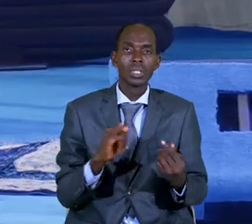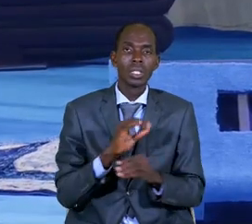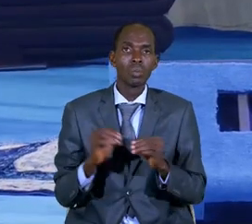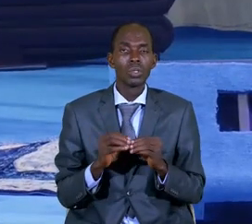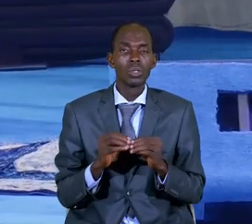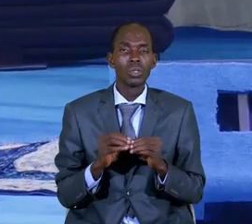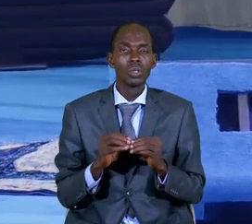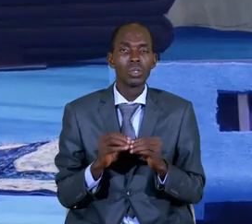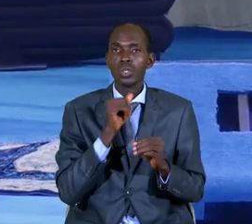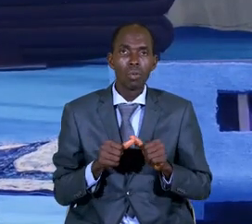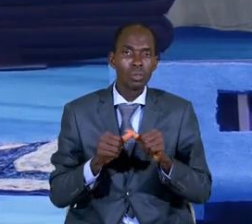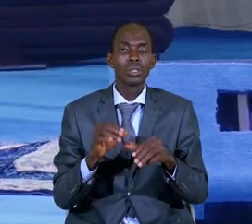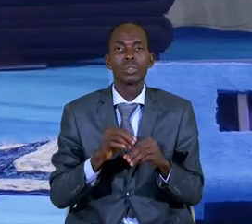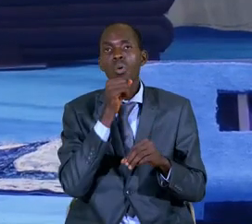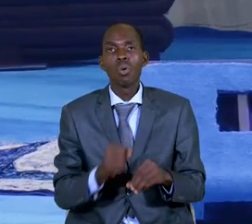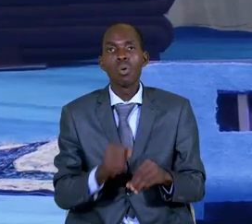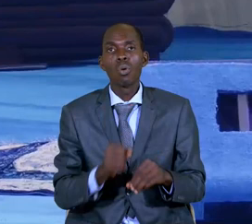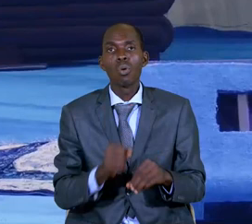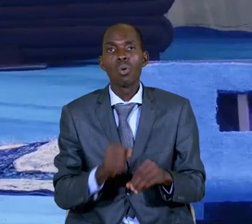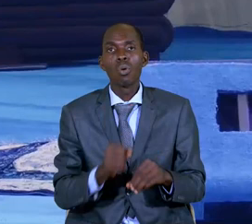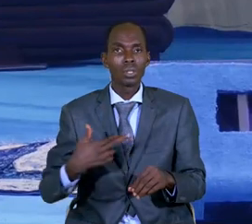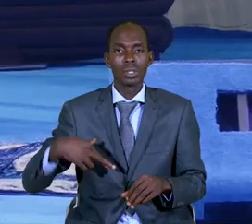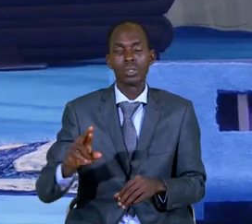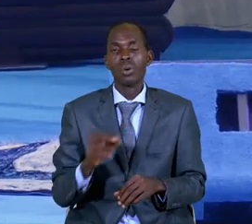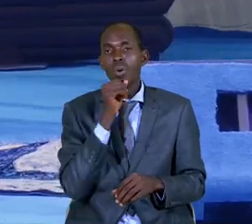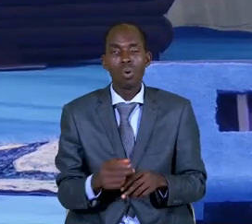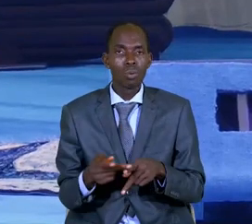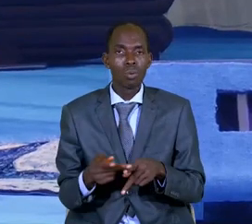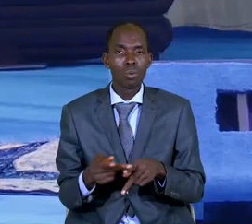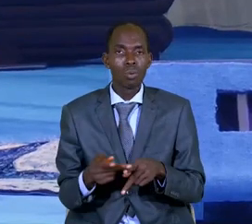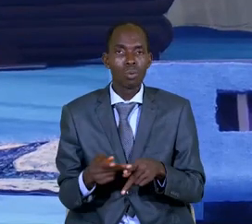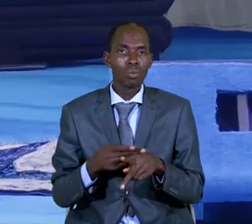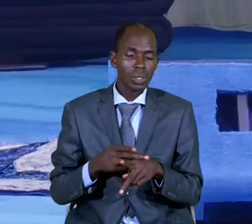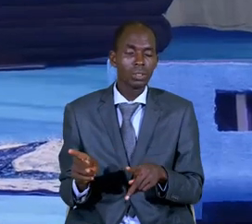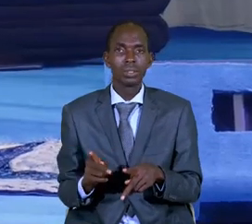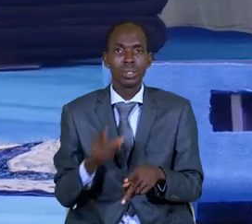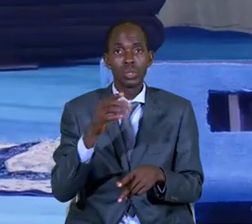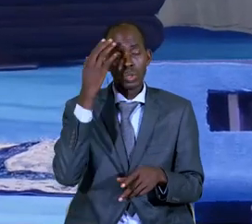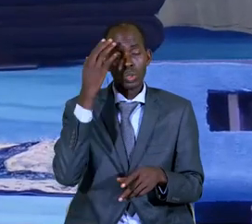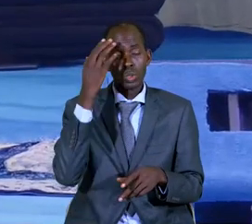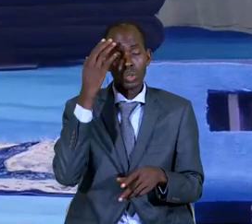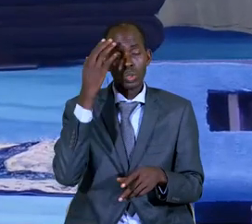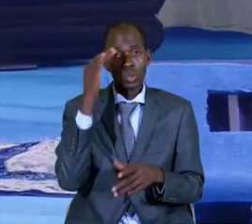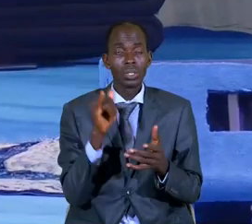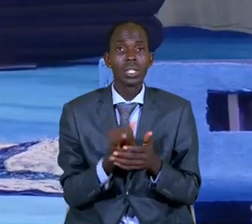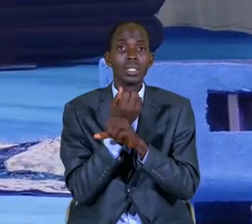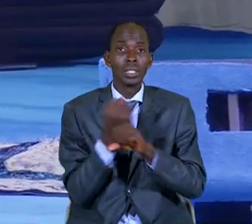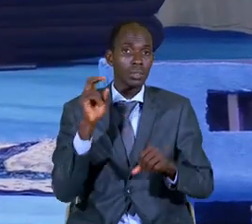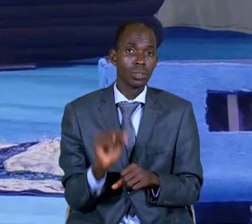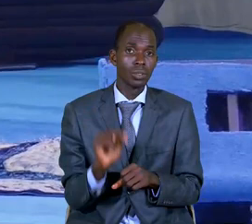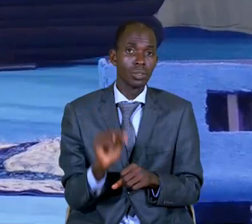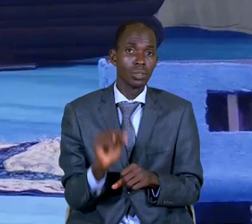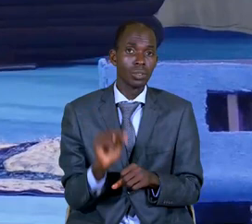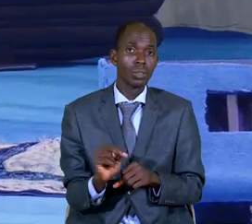tradition, old churchianity, whatever denomination will save me. You know that salvation